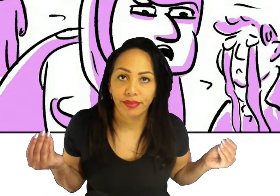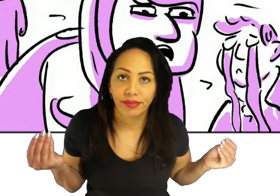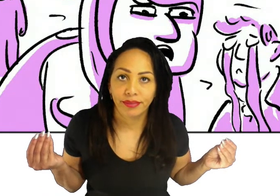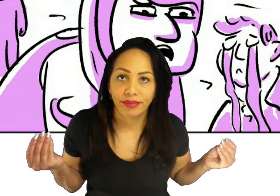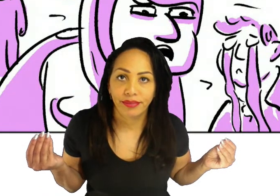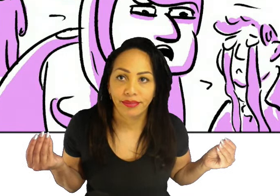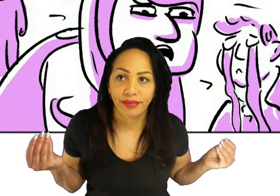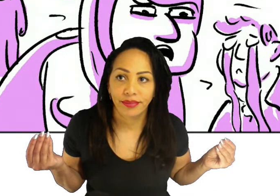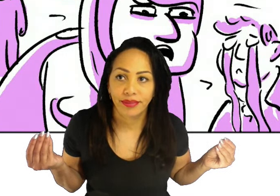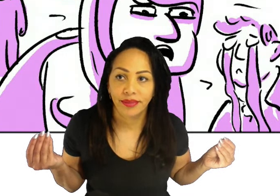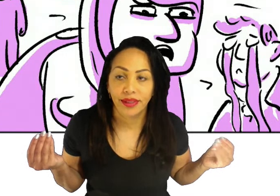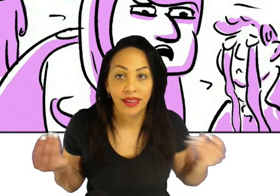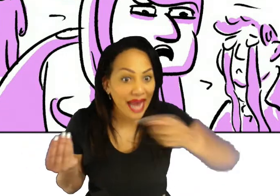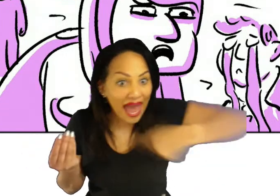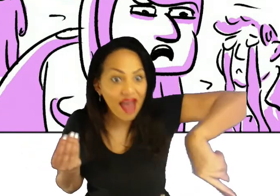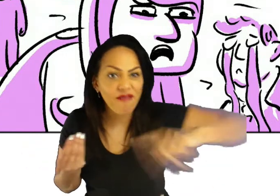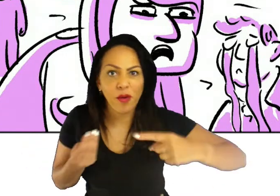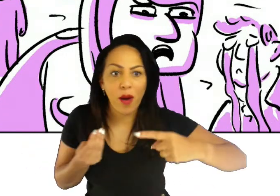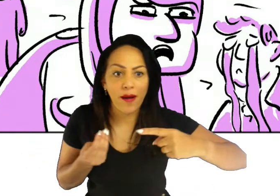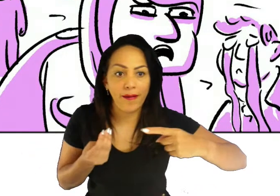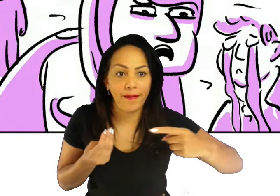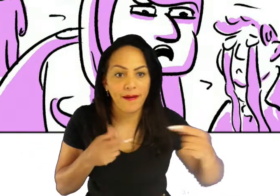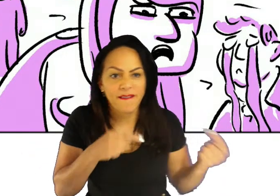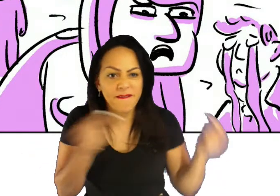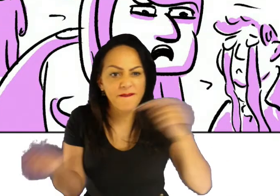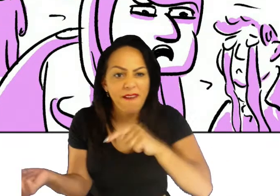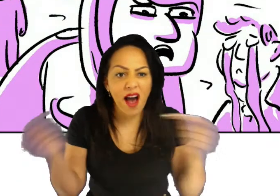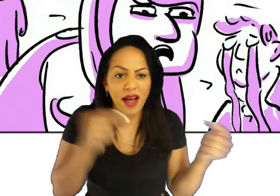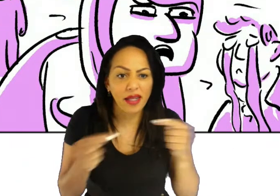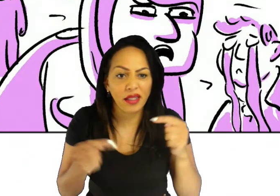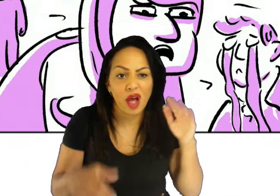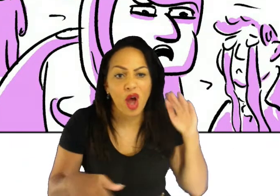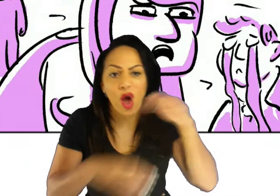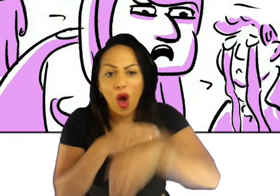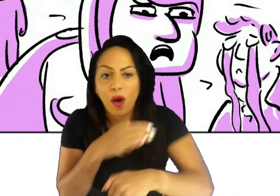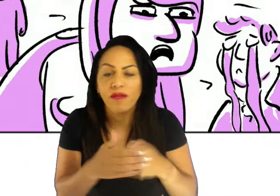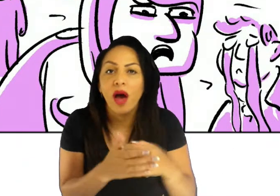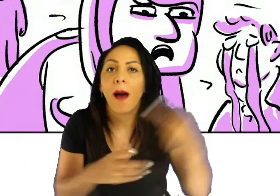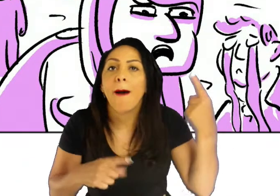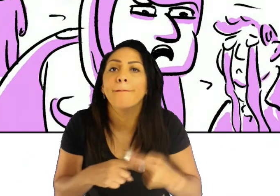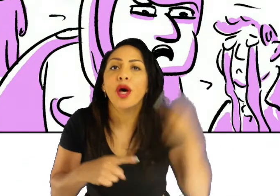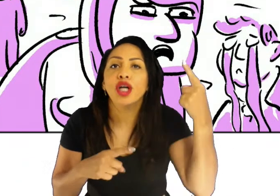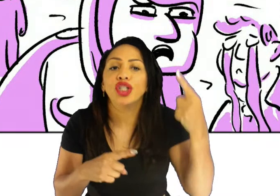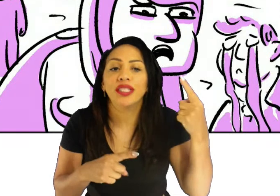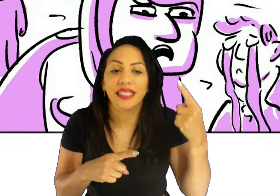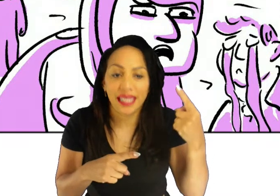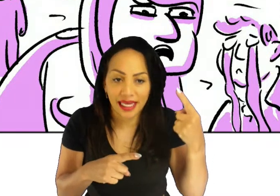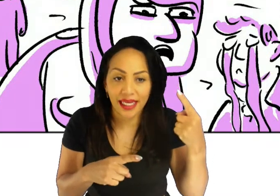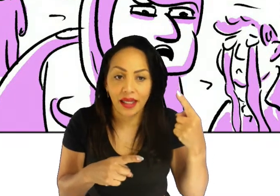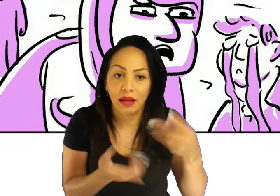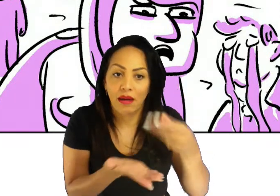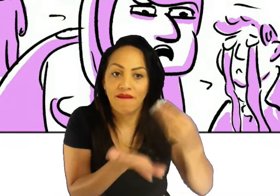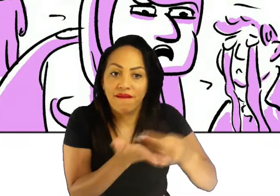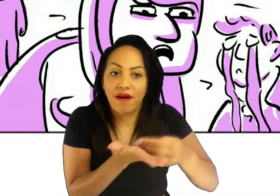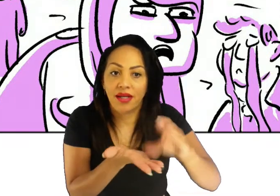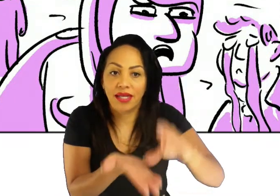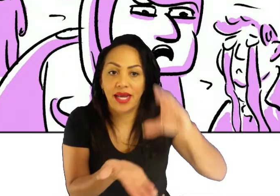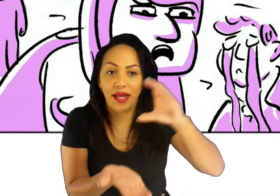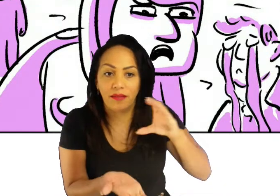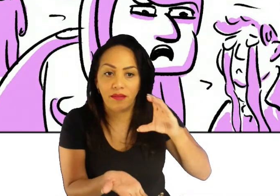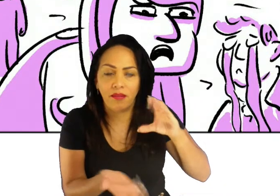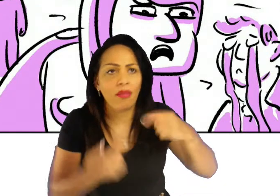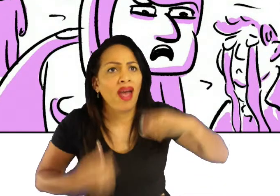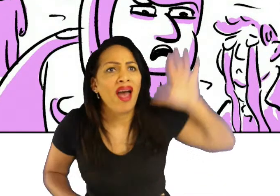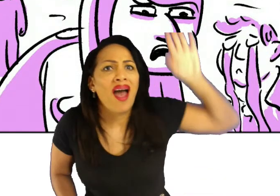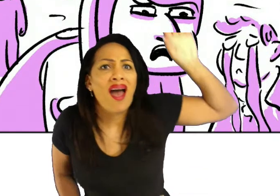emergency funding that was doled out, justifying why they're more deserving of it than all of the other people that they cared about. It was obviously